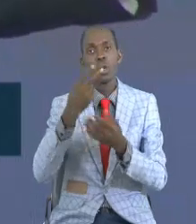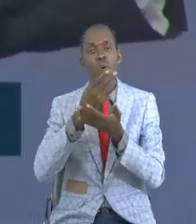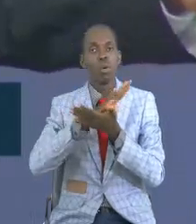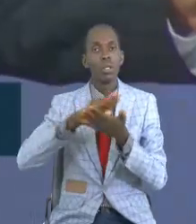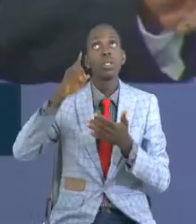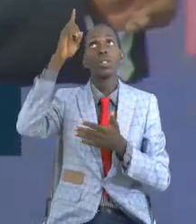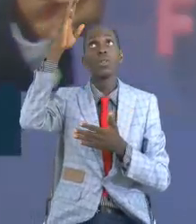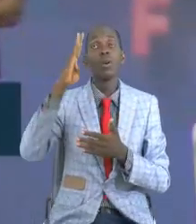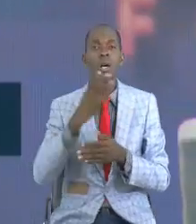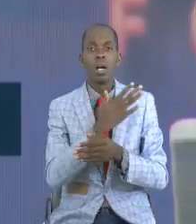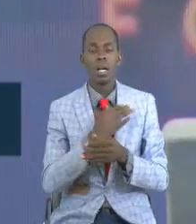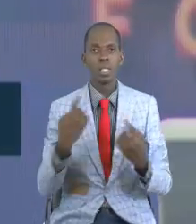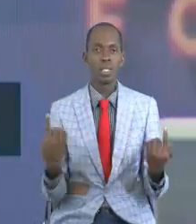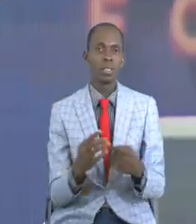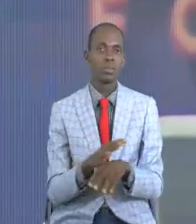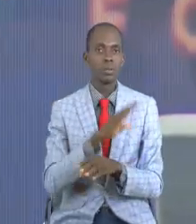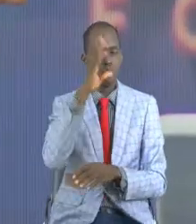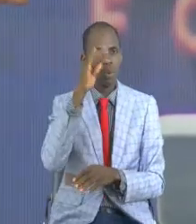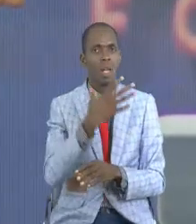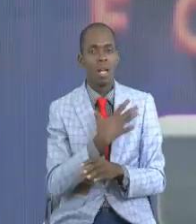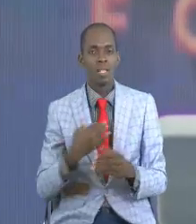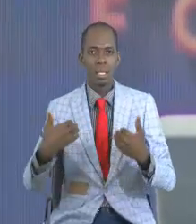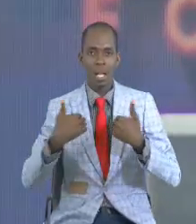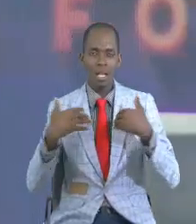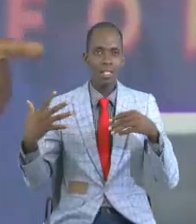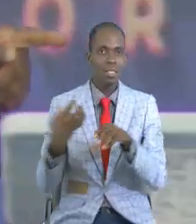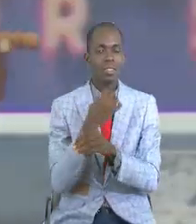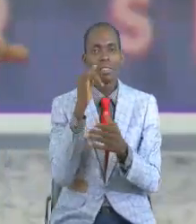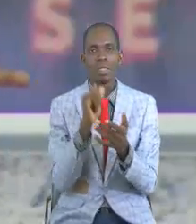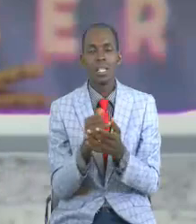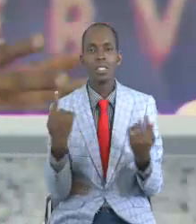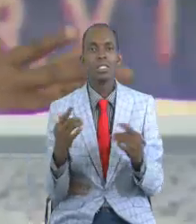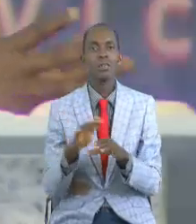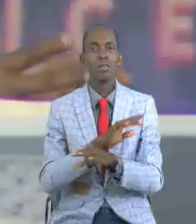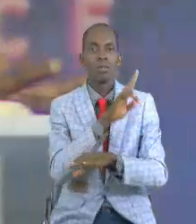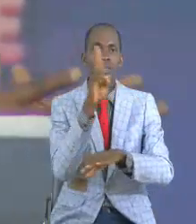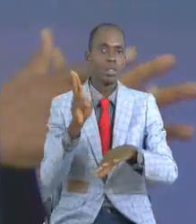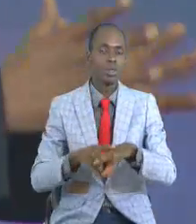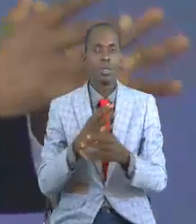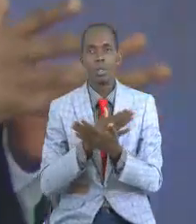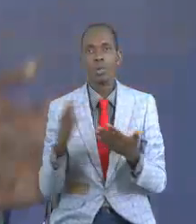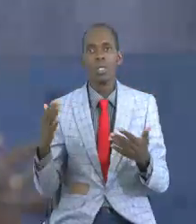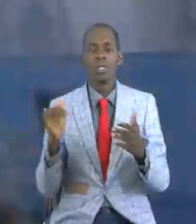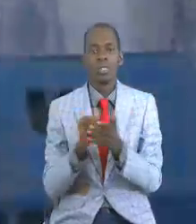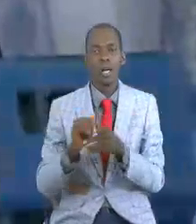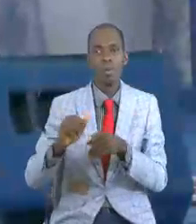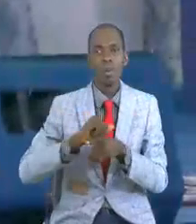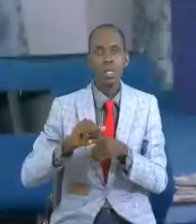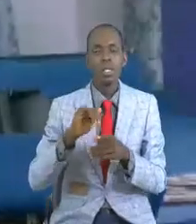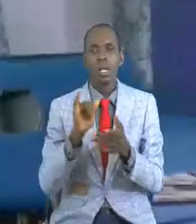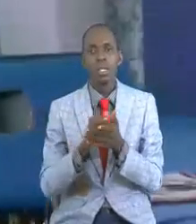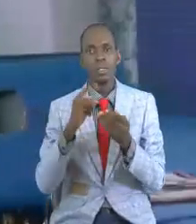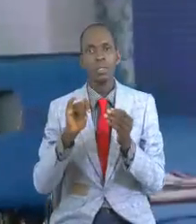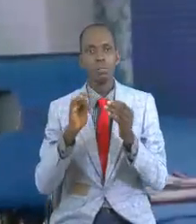sinful man. And he has taken that nature of sin away. He has taken that practice and the presence of sin. He